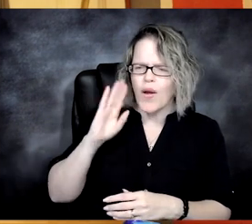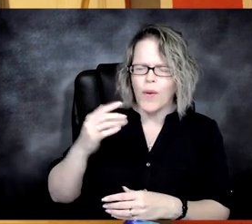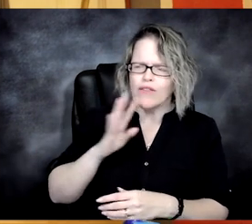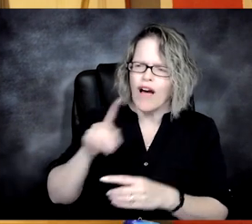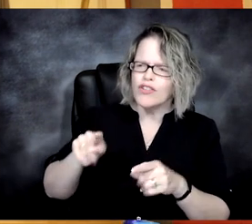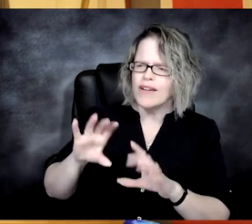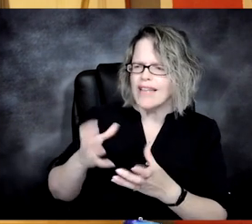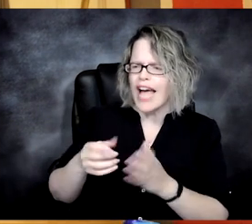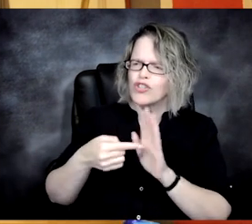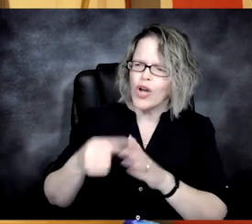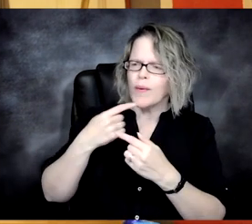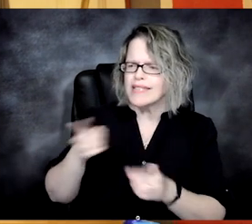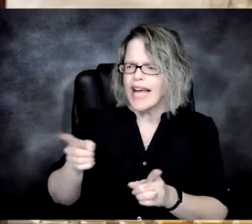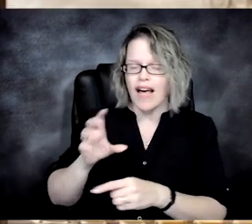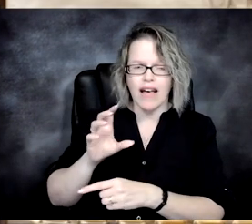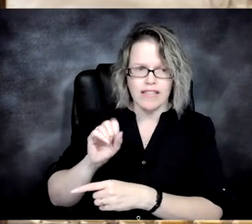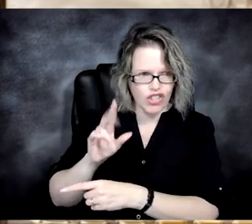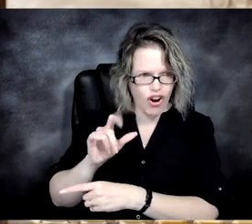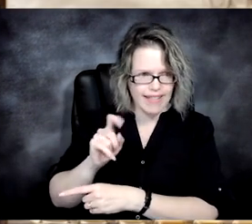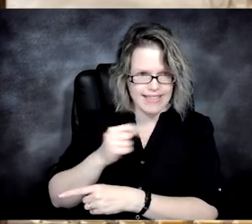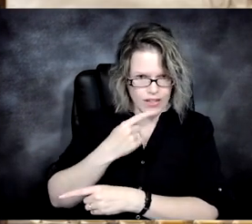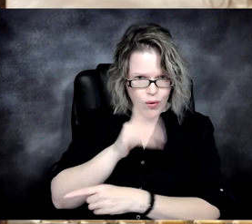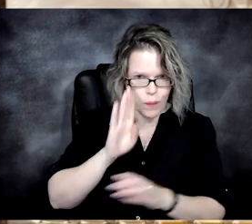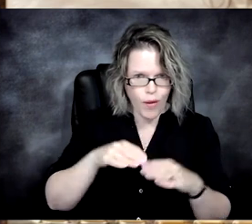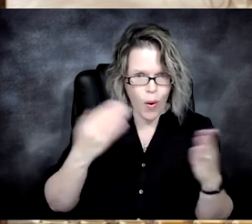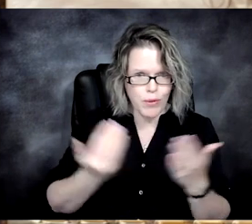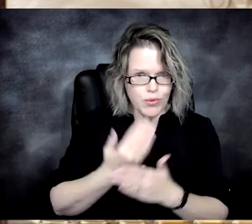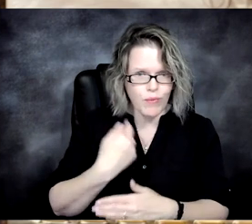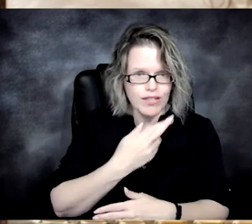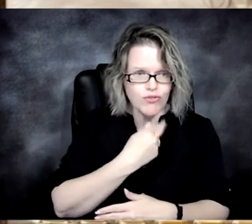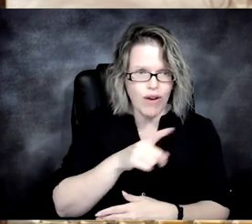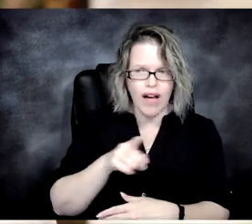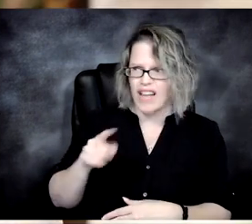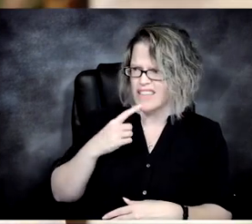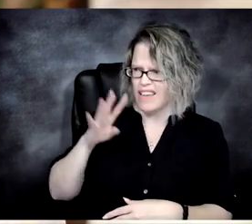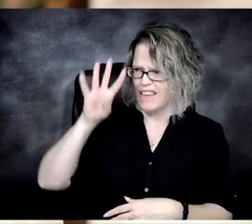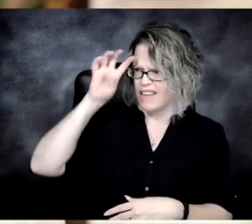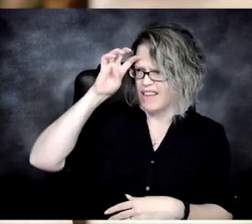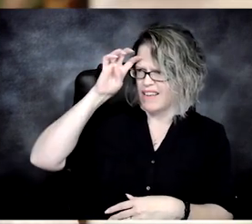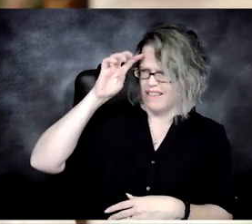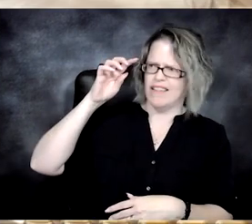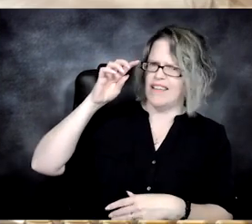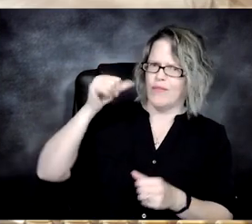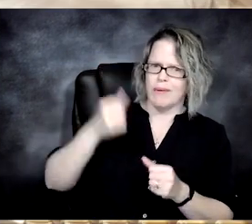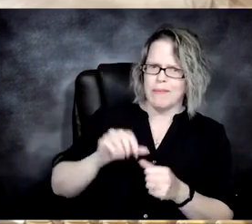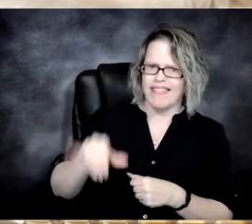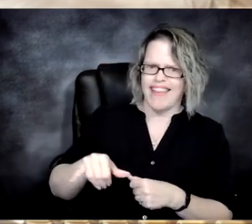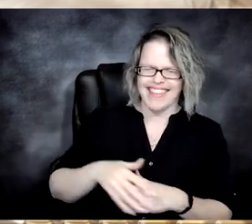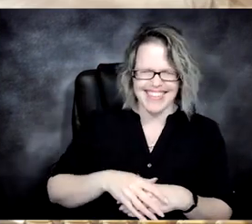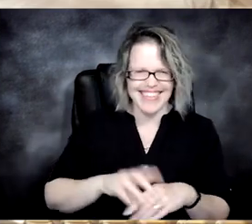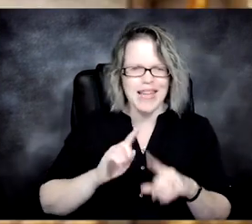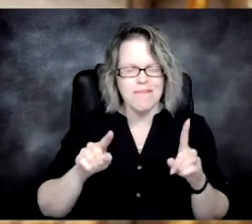today doing a show and tell, and Scarlett said that you guys are gonna open up a restaurant. And I said, huh? I don't remember that. But the seed